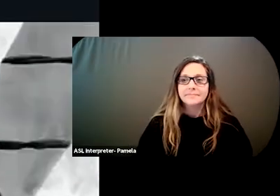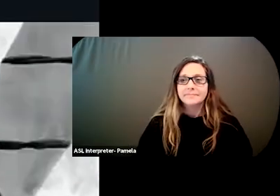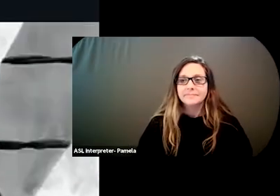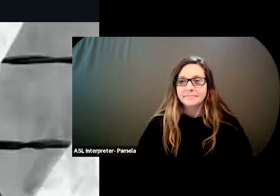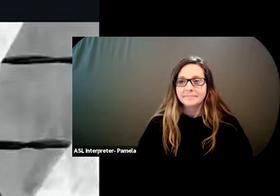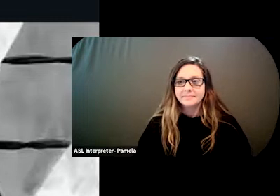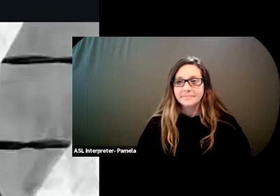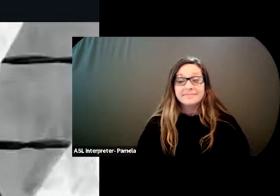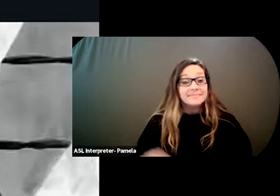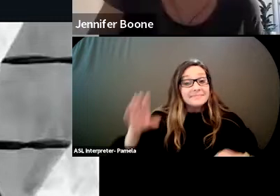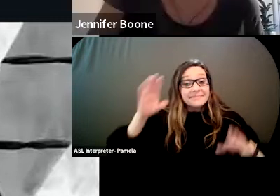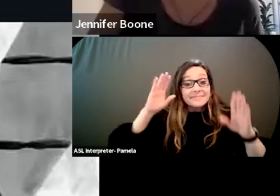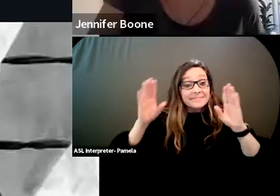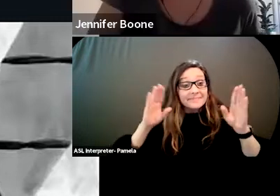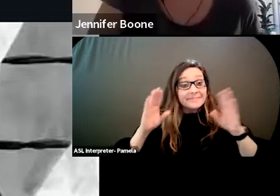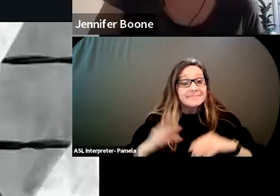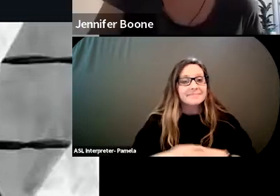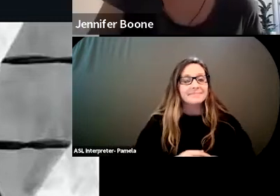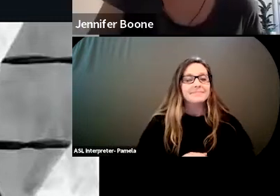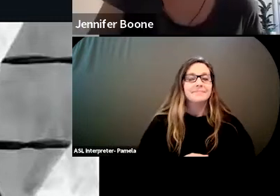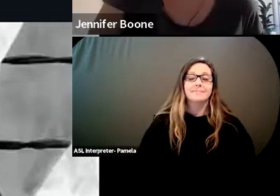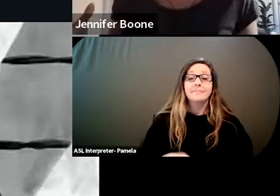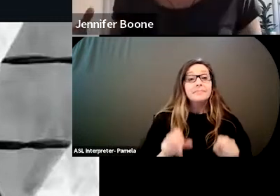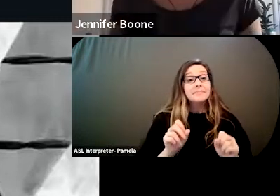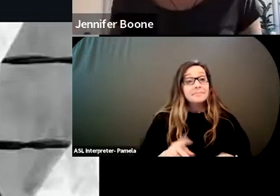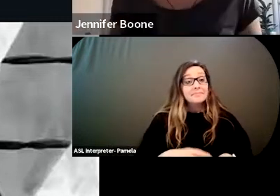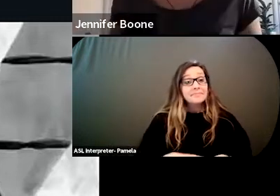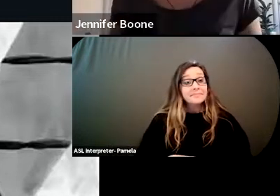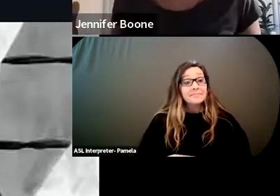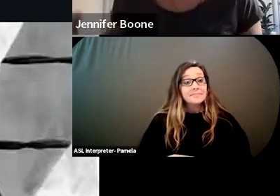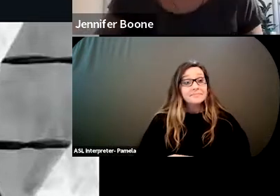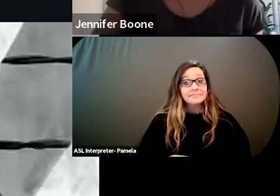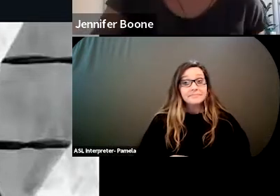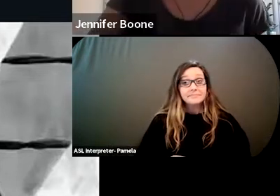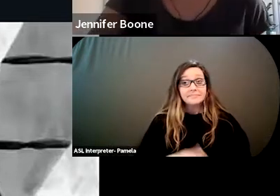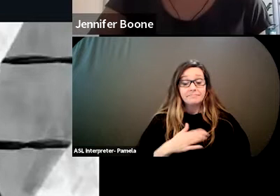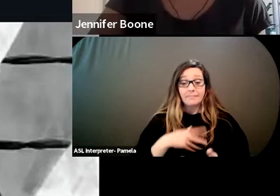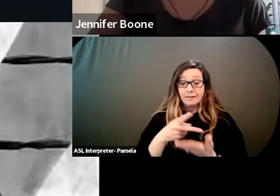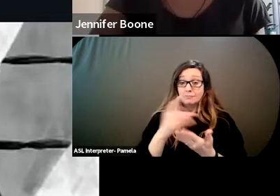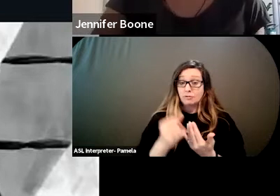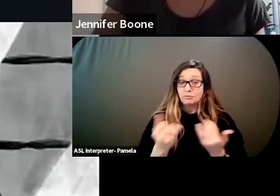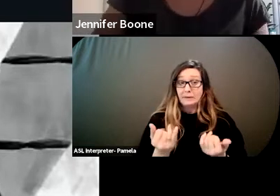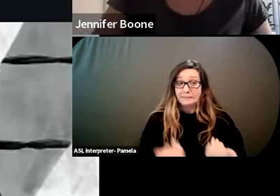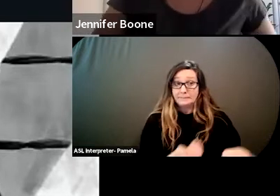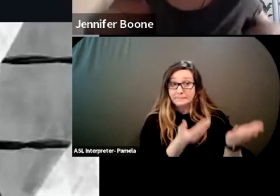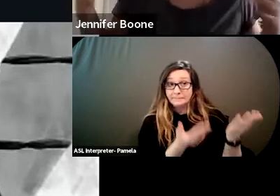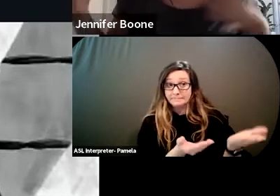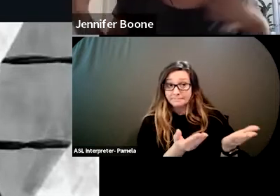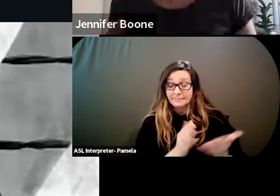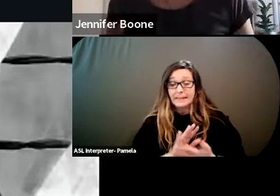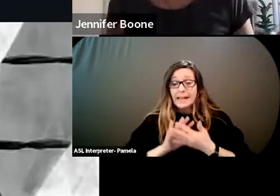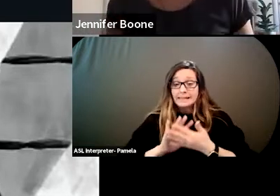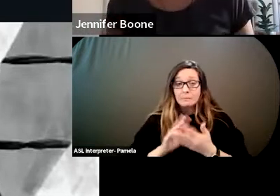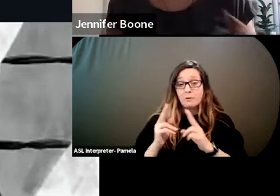Okay. Hello. All right. So yeah, my project today is intimate partner